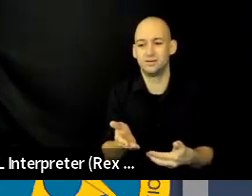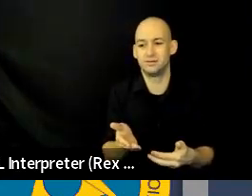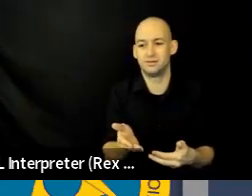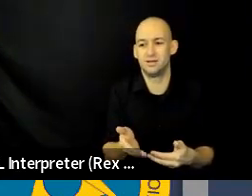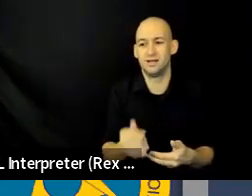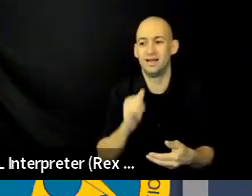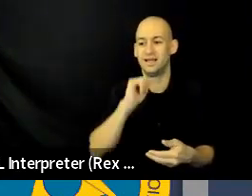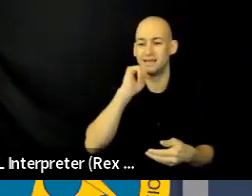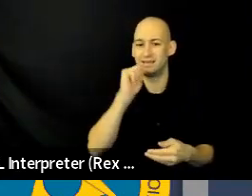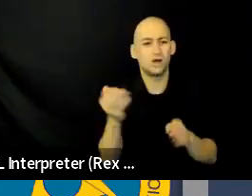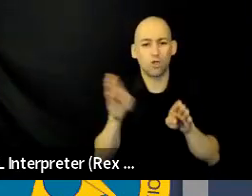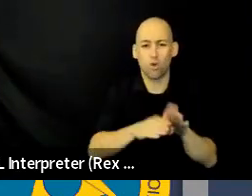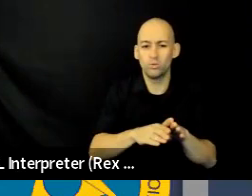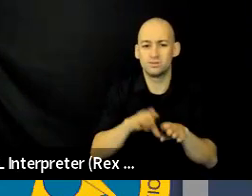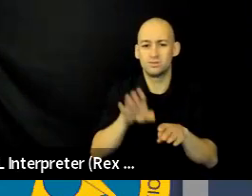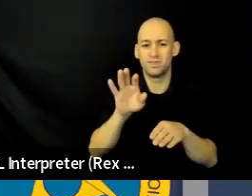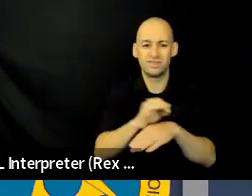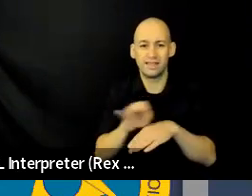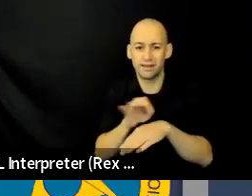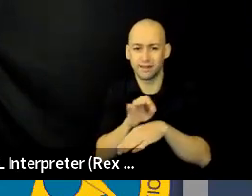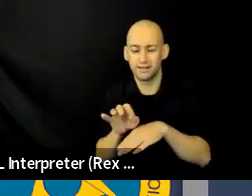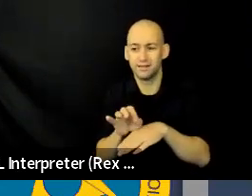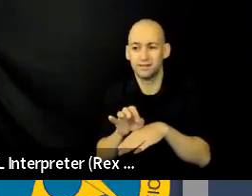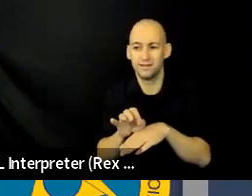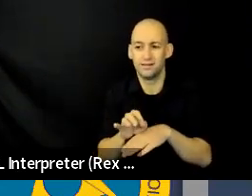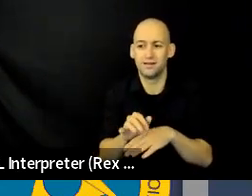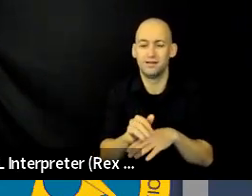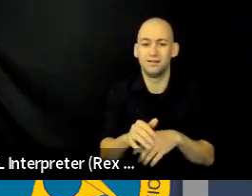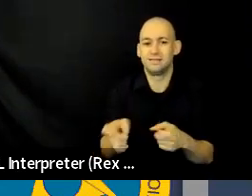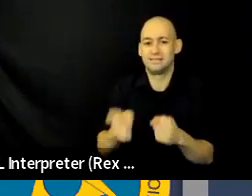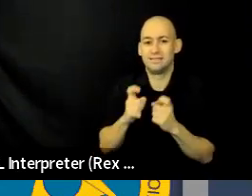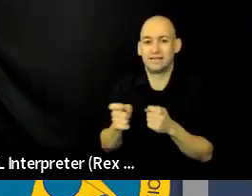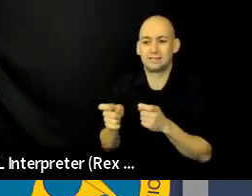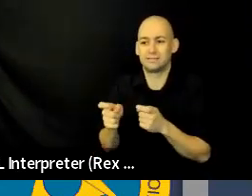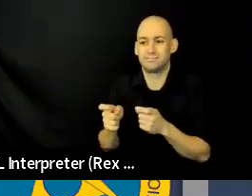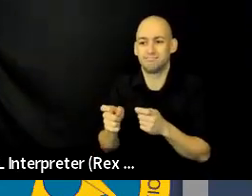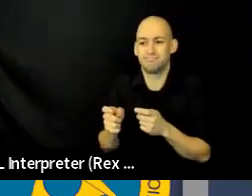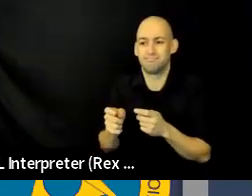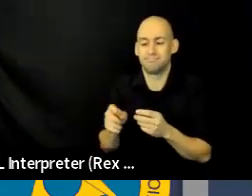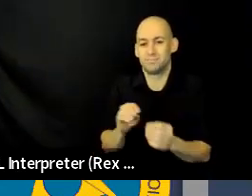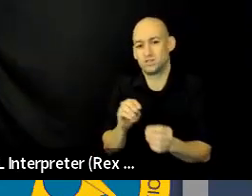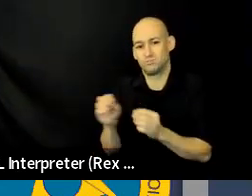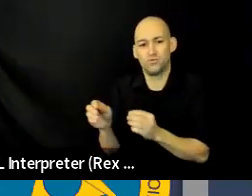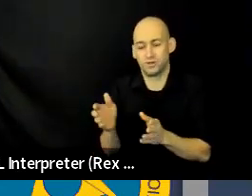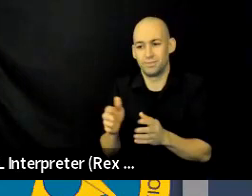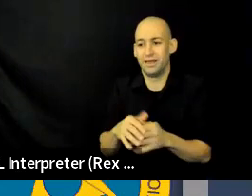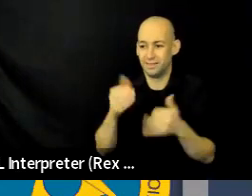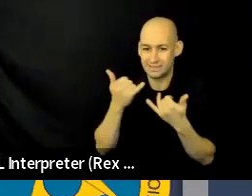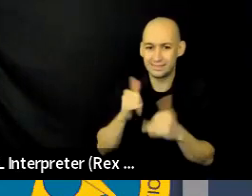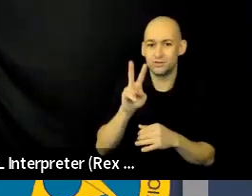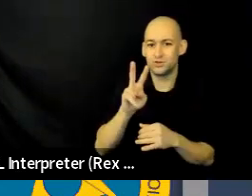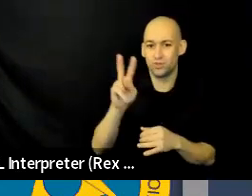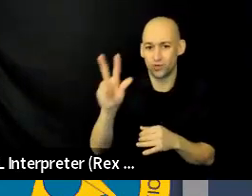doesn't shut the facility down, but it does take a portion of the trucks from where they go. So there's still